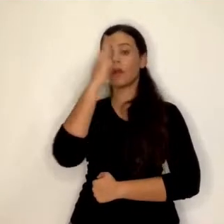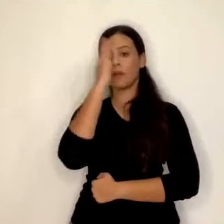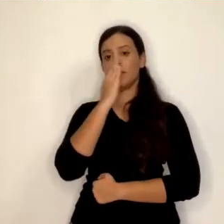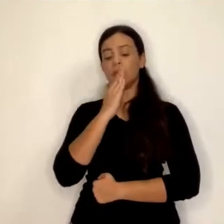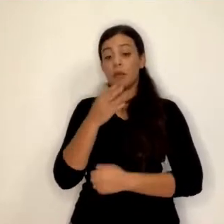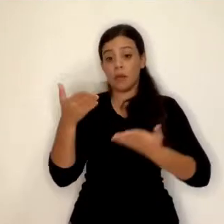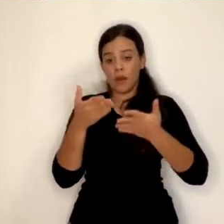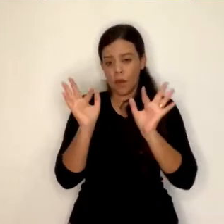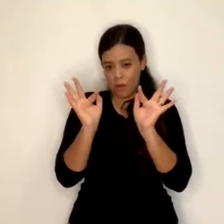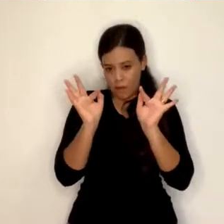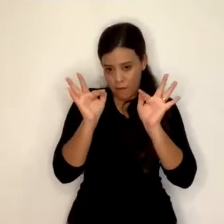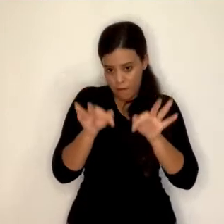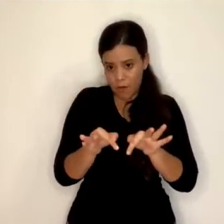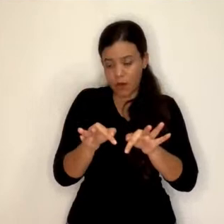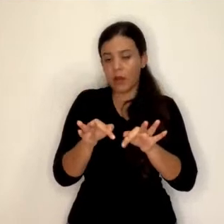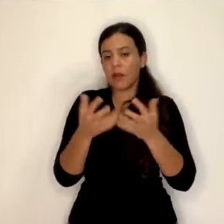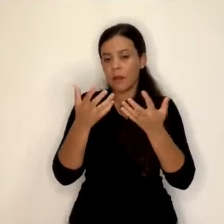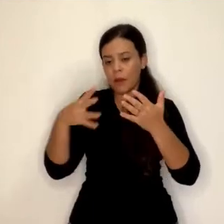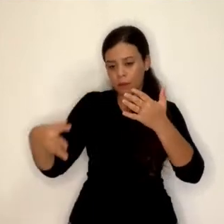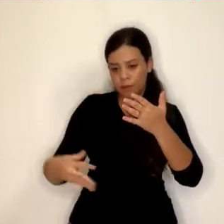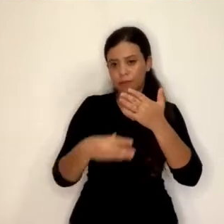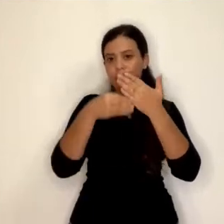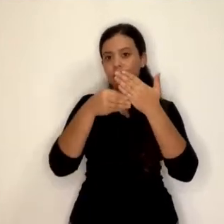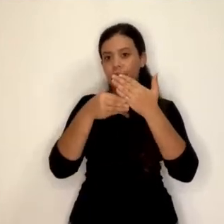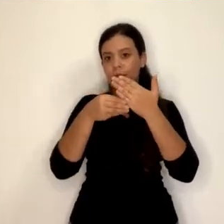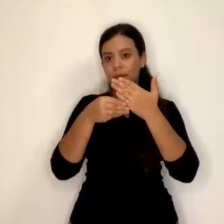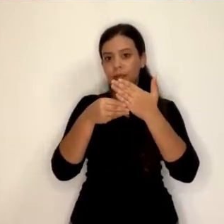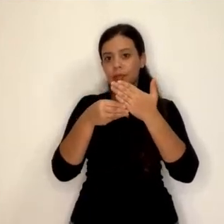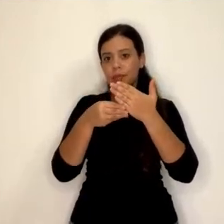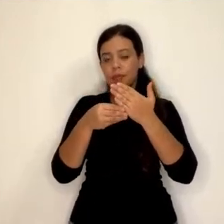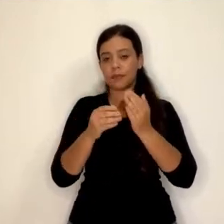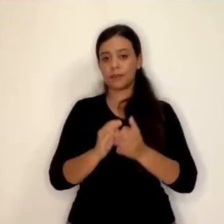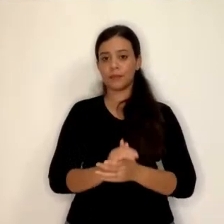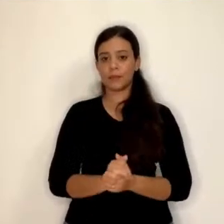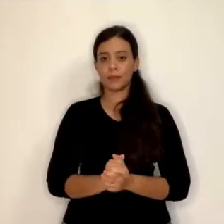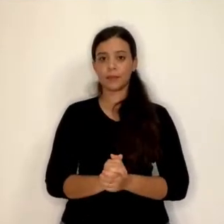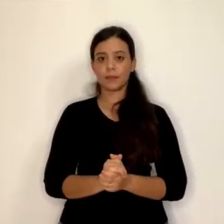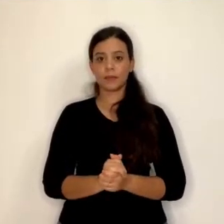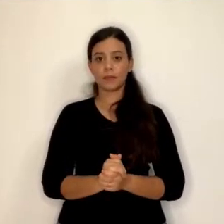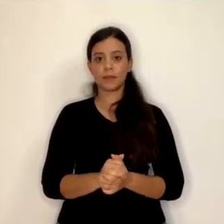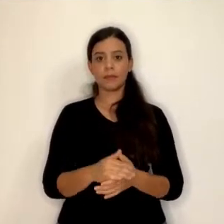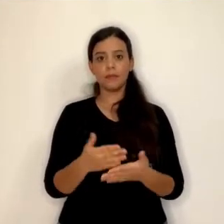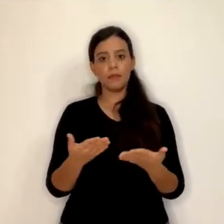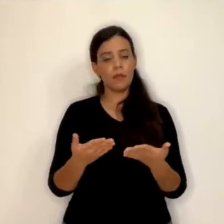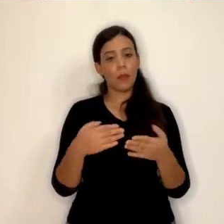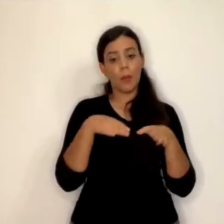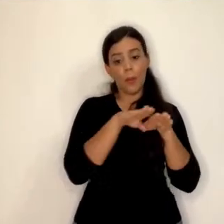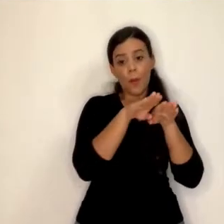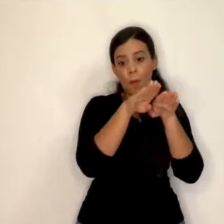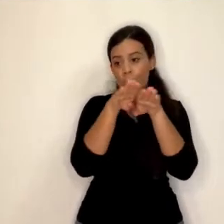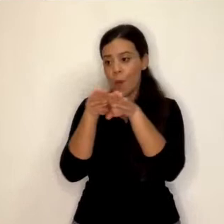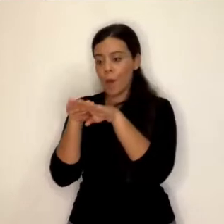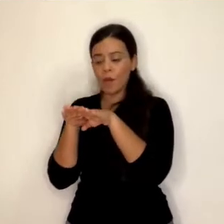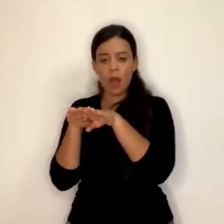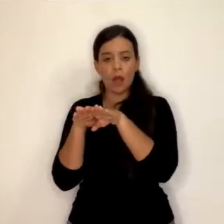tremendous losses for the future of the country. And I would like to add